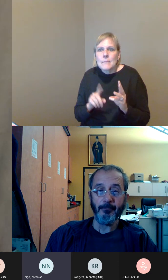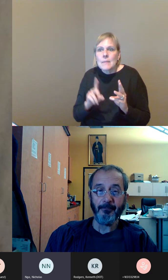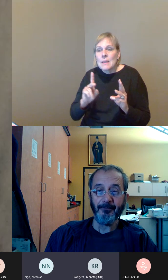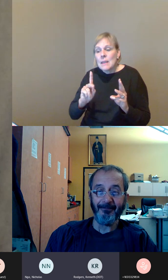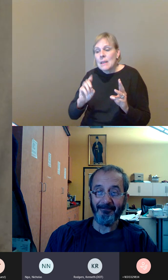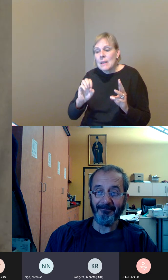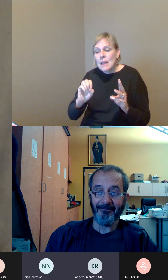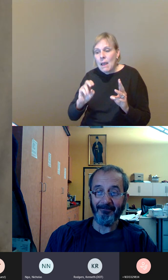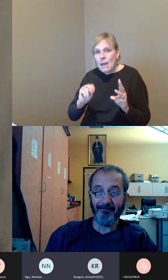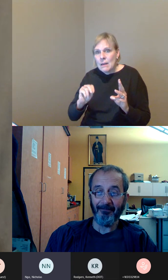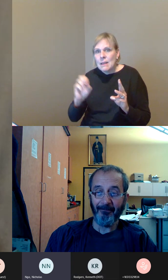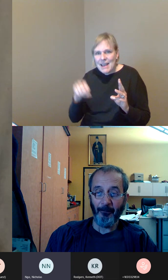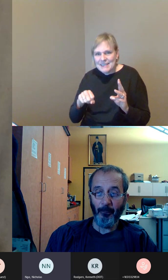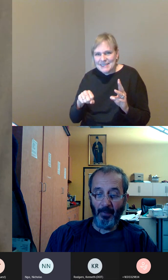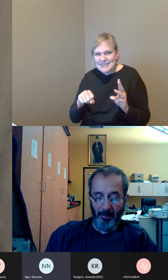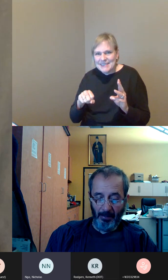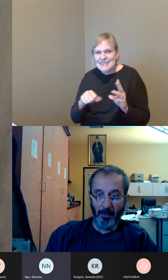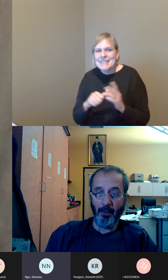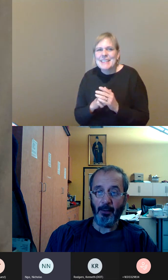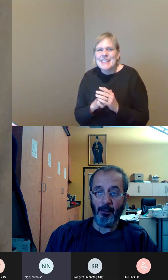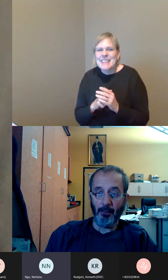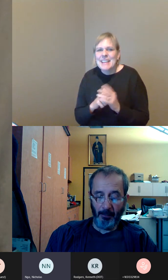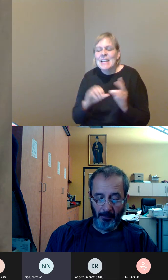Ken. Yes. Joan.